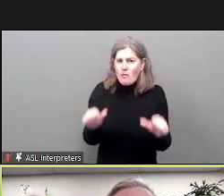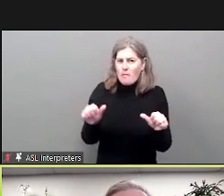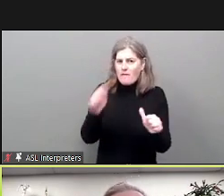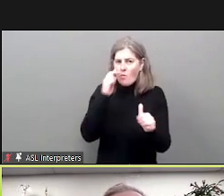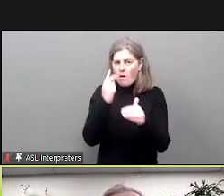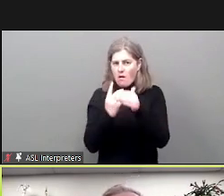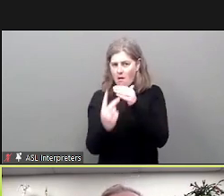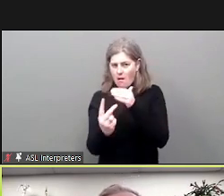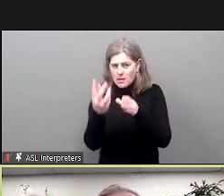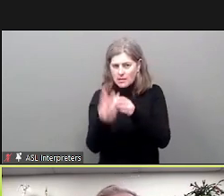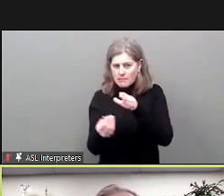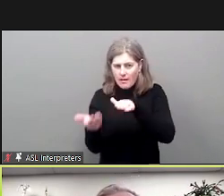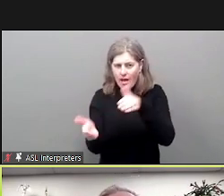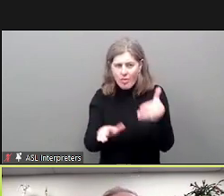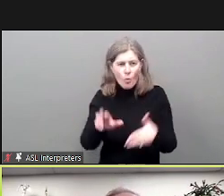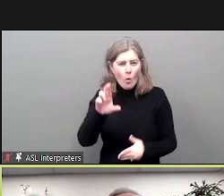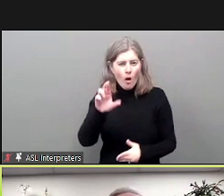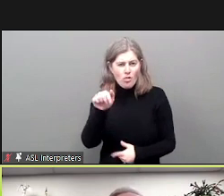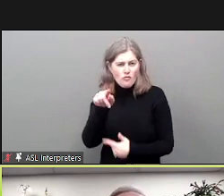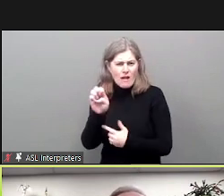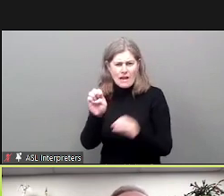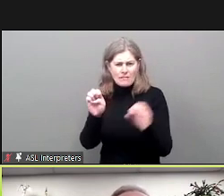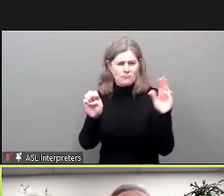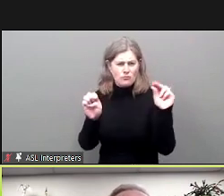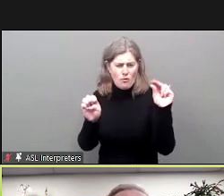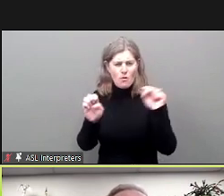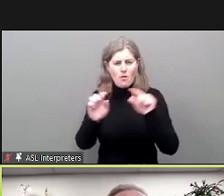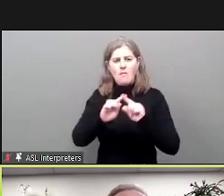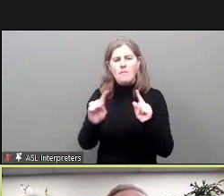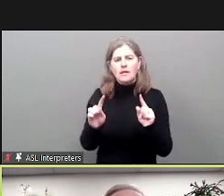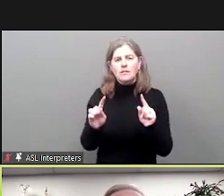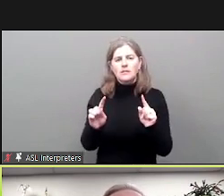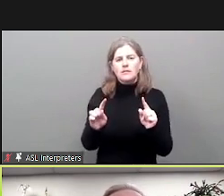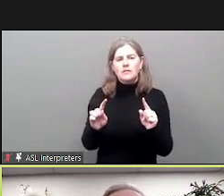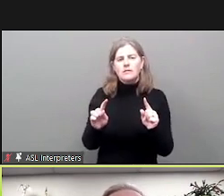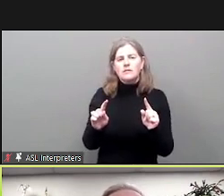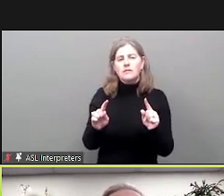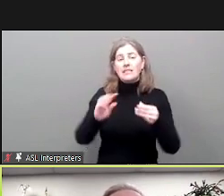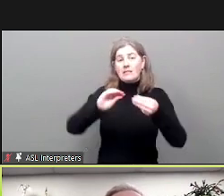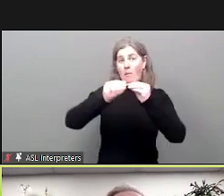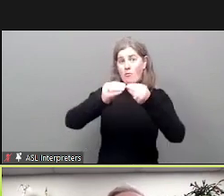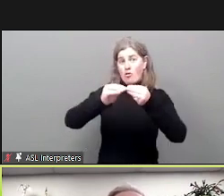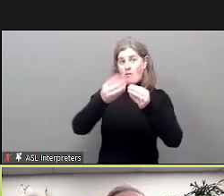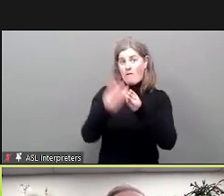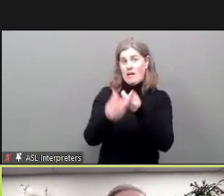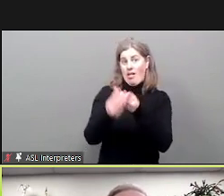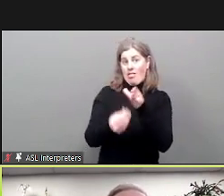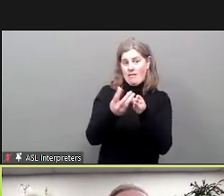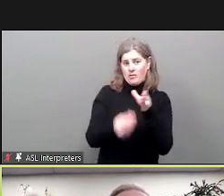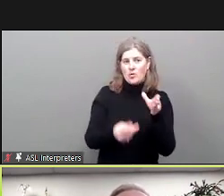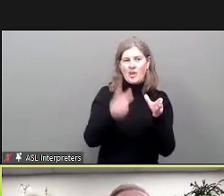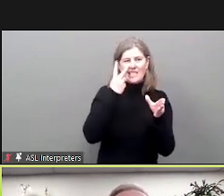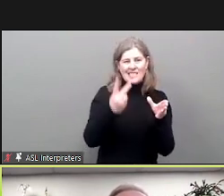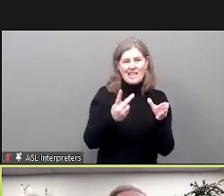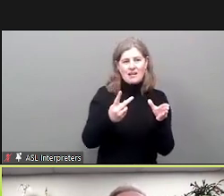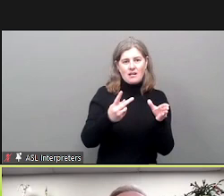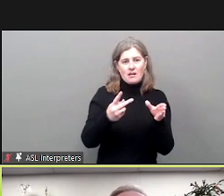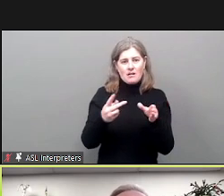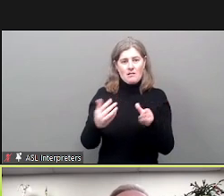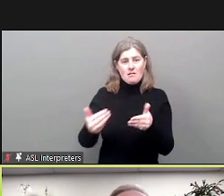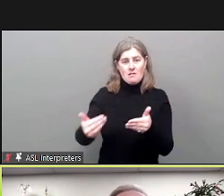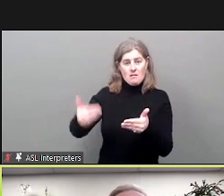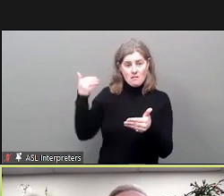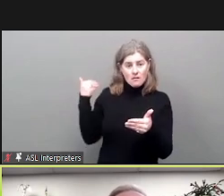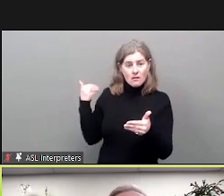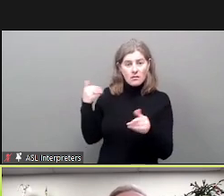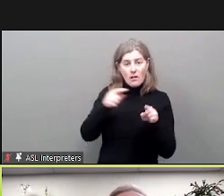the death rates, but it's not the case fatality rate, but it's the number of deaths. And you can see back here